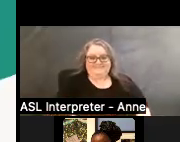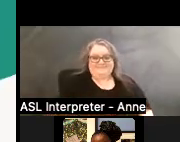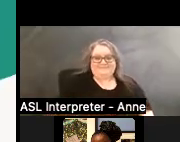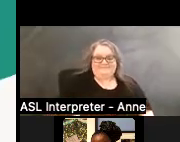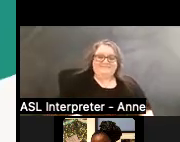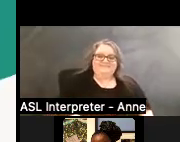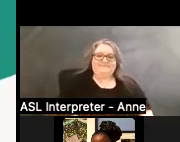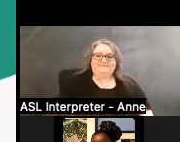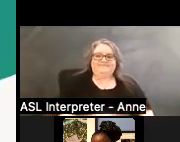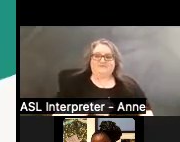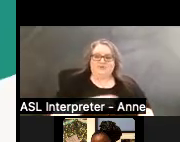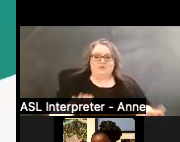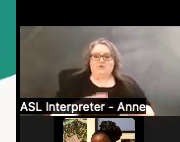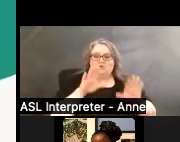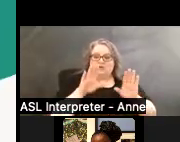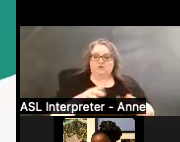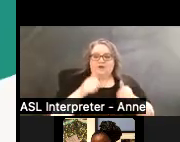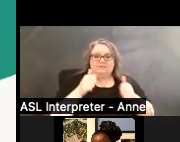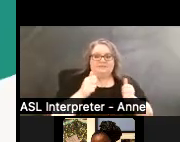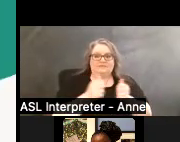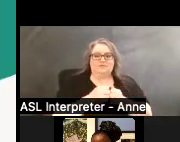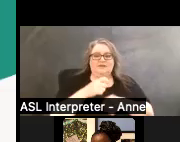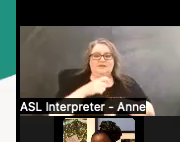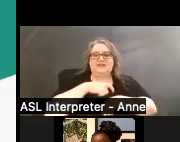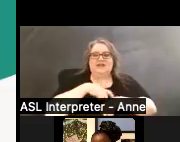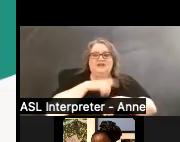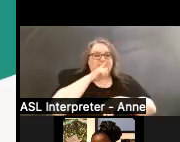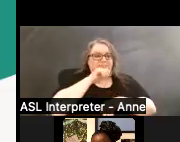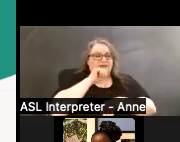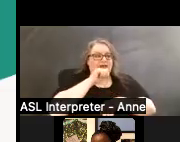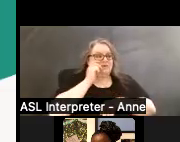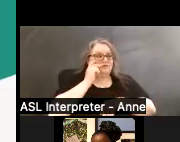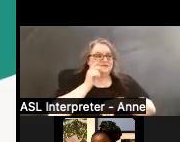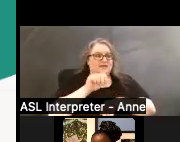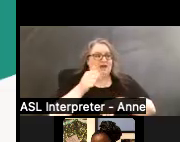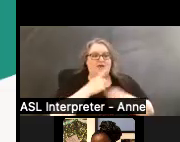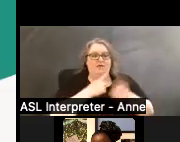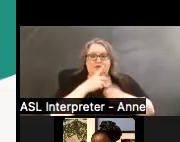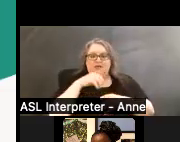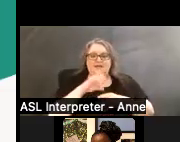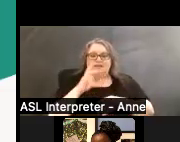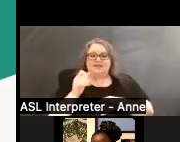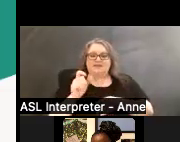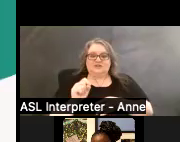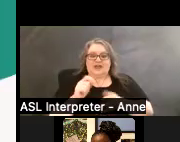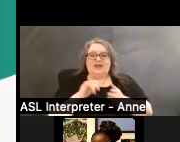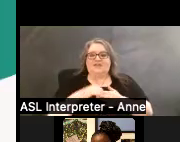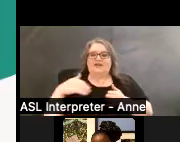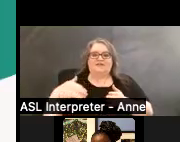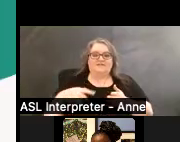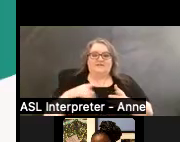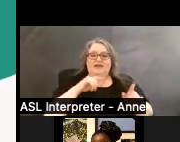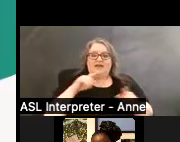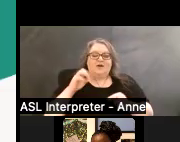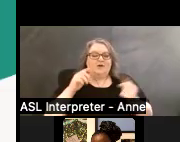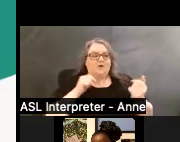We're doing great on time. I don't see any other questions in the chat that have not been answered or